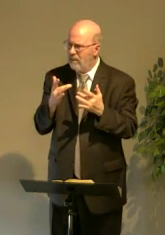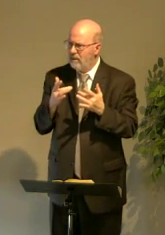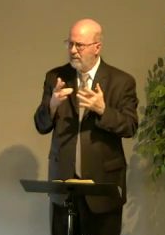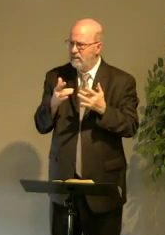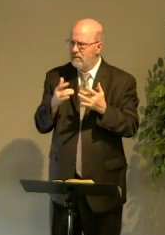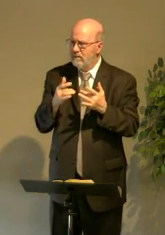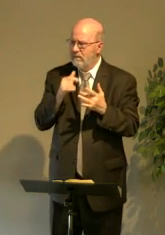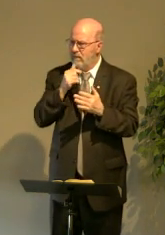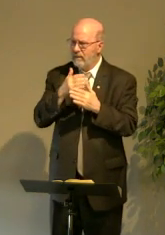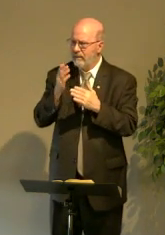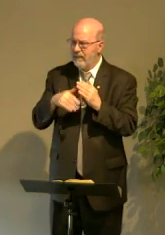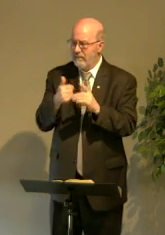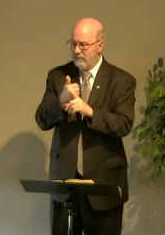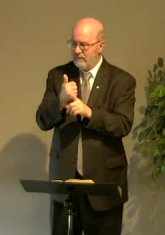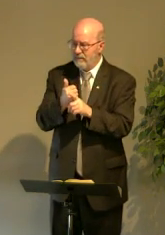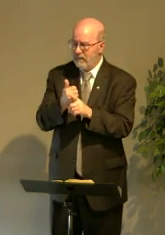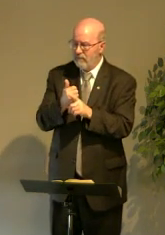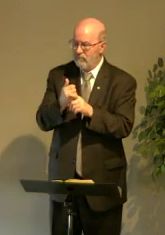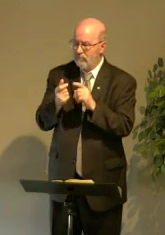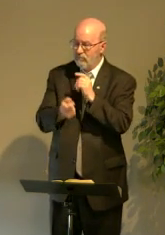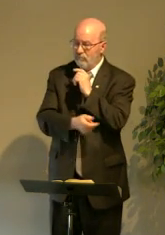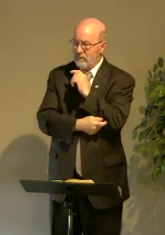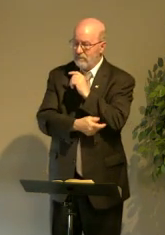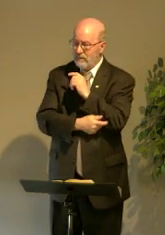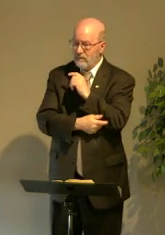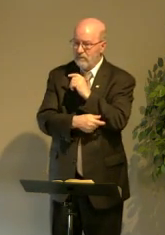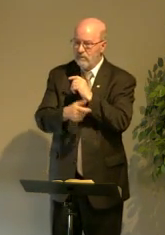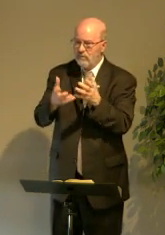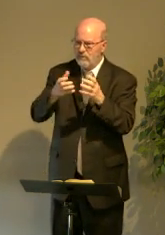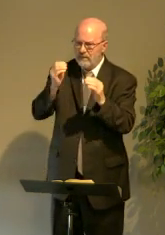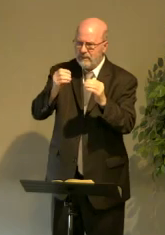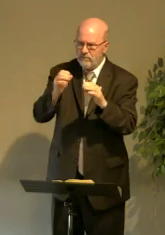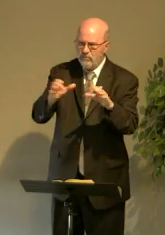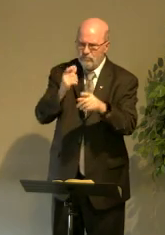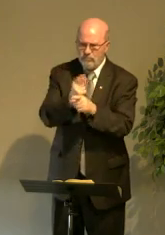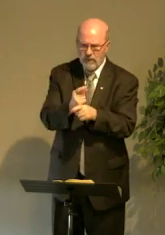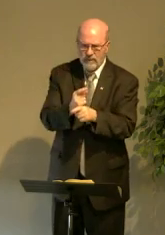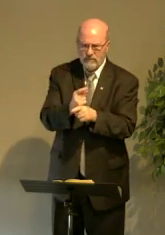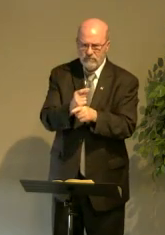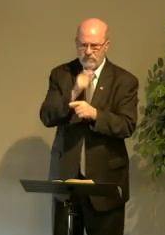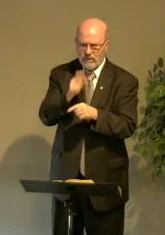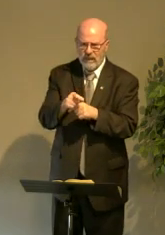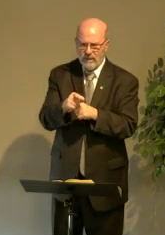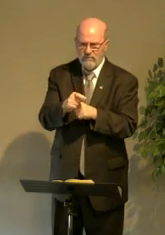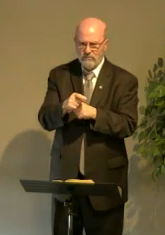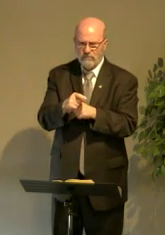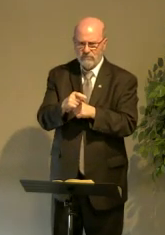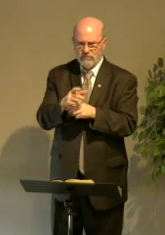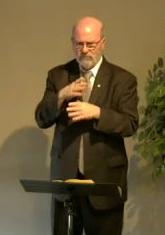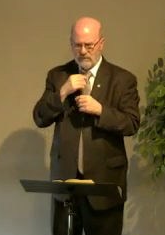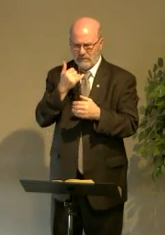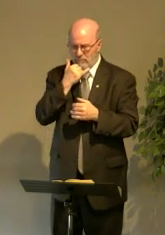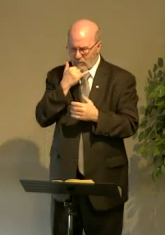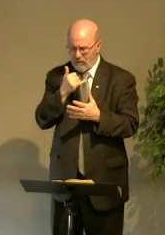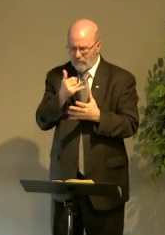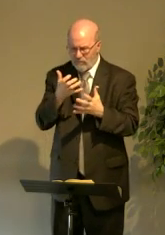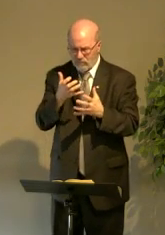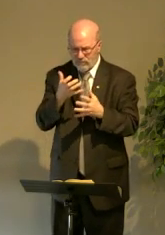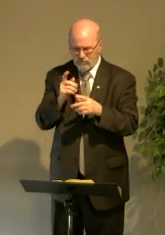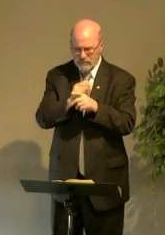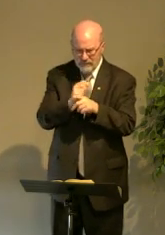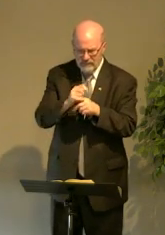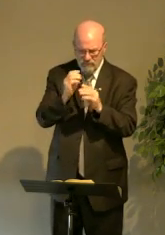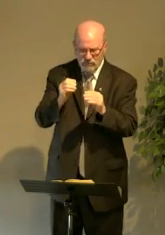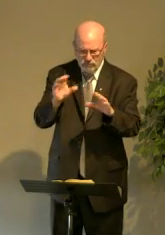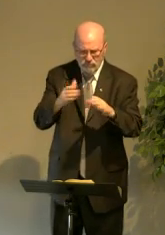not as an end to itself. We're tempted to do that, right? We just want to teach them to do right so we don't have to put up with the wrong, right? We just want to train them and